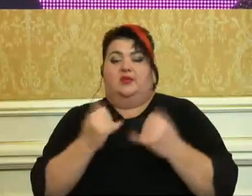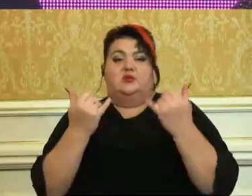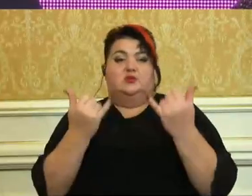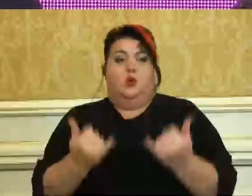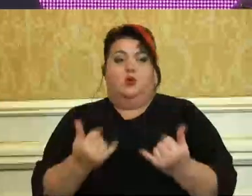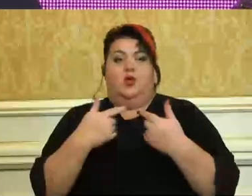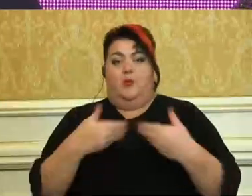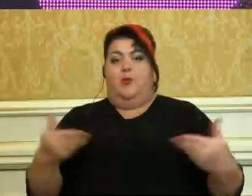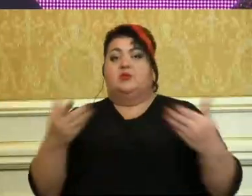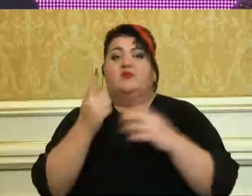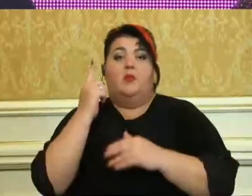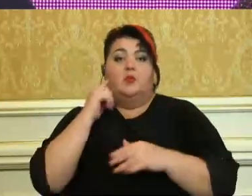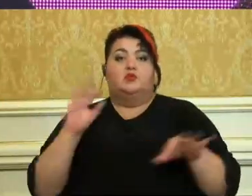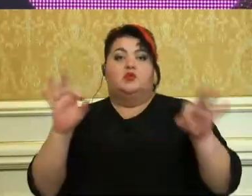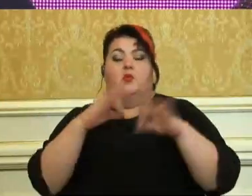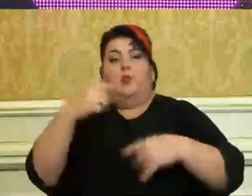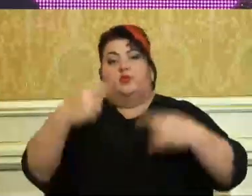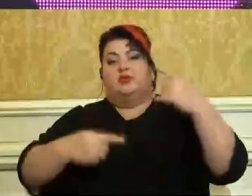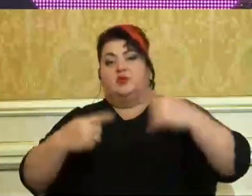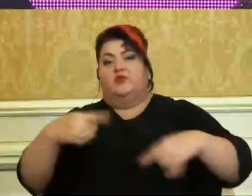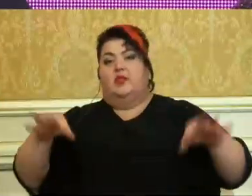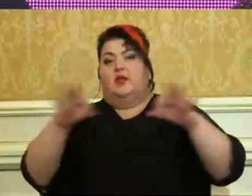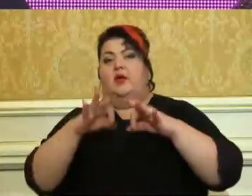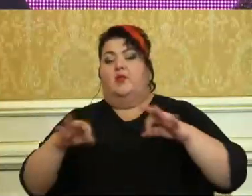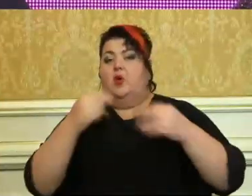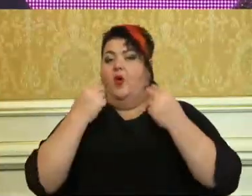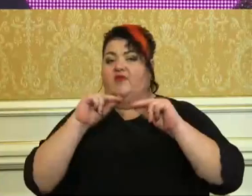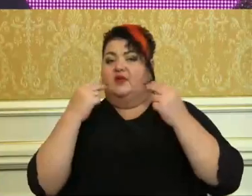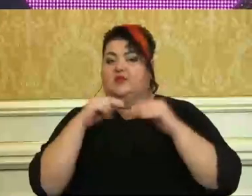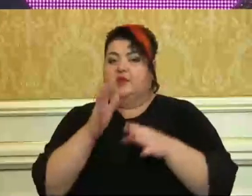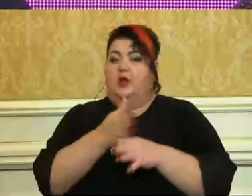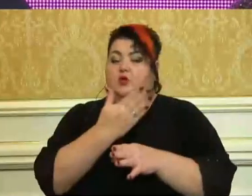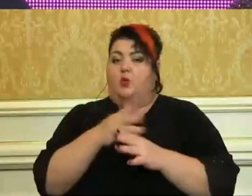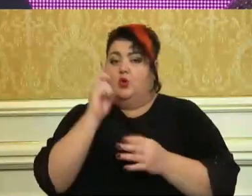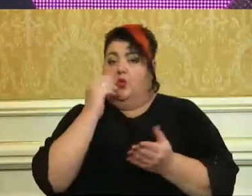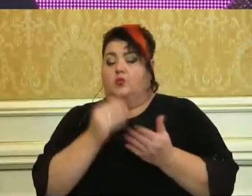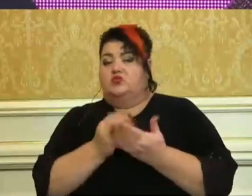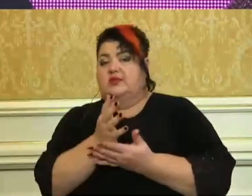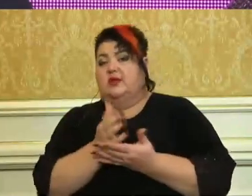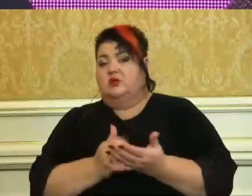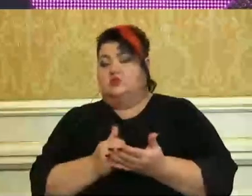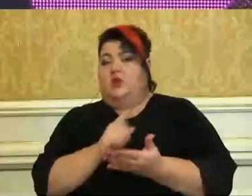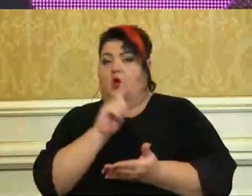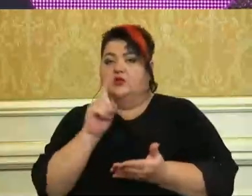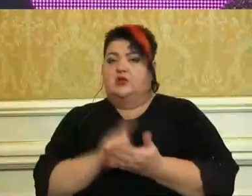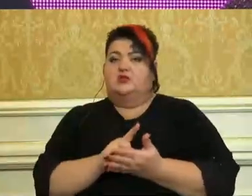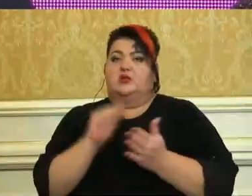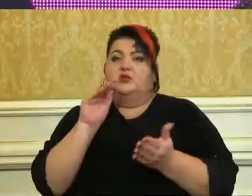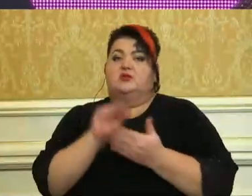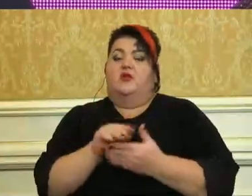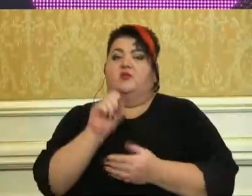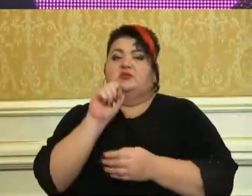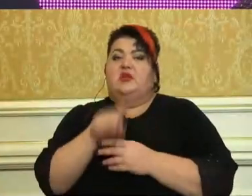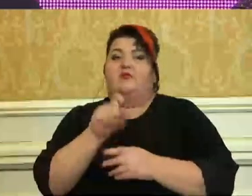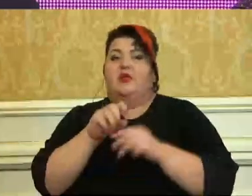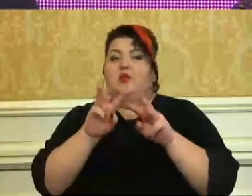doing this, what we're talking. We've heard about the, we've been discussing about the efficiency of the budget